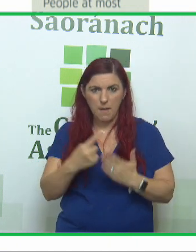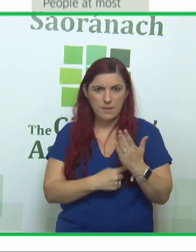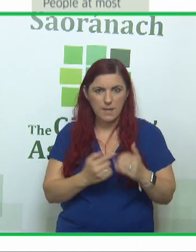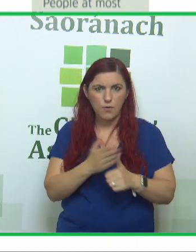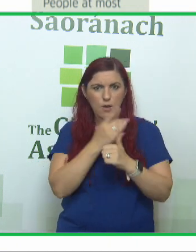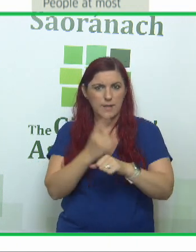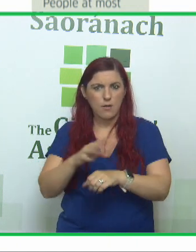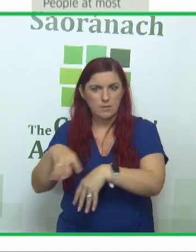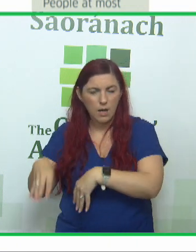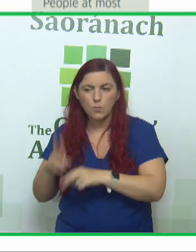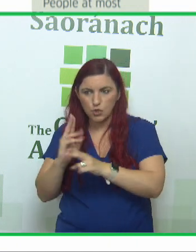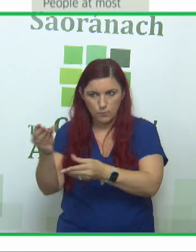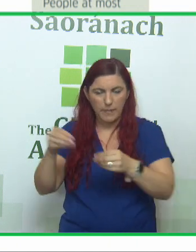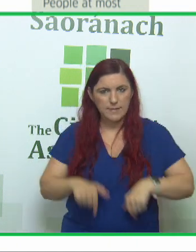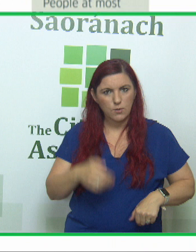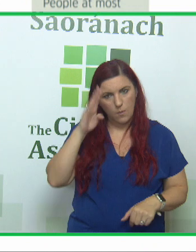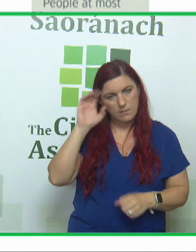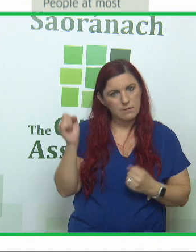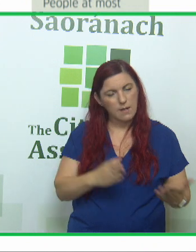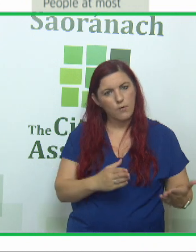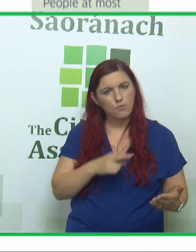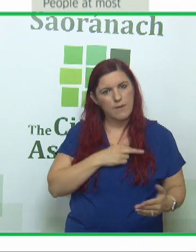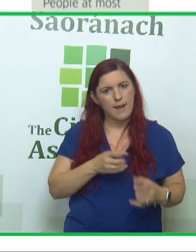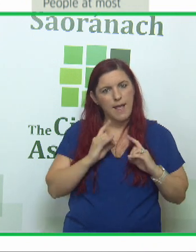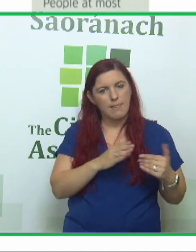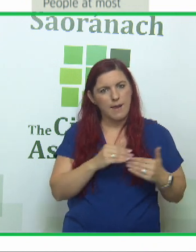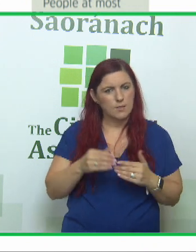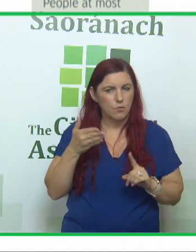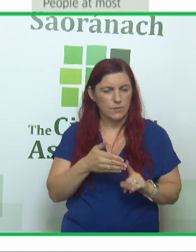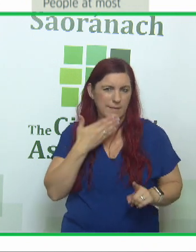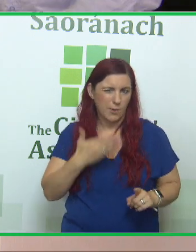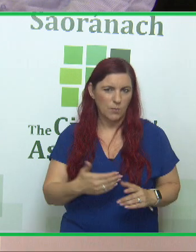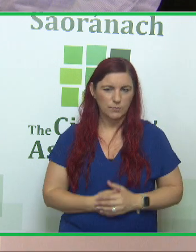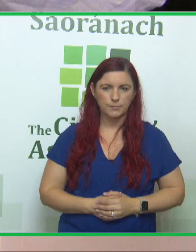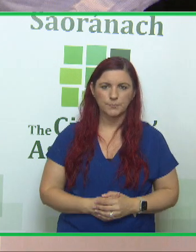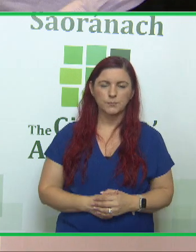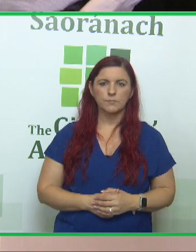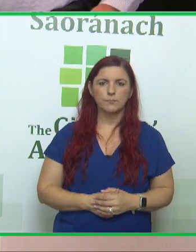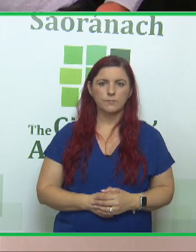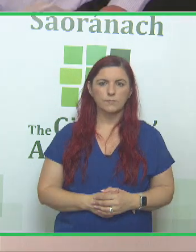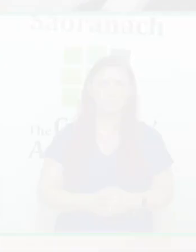Okay. Let's do that here and deliver a real health-led approach. Thank you. Thank you, Jim.